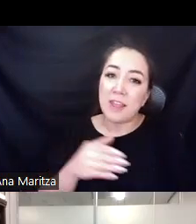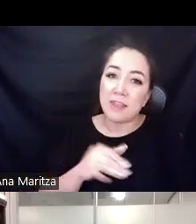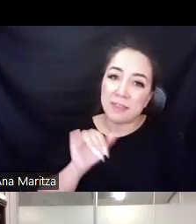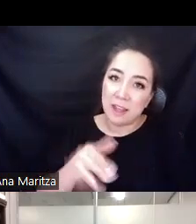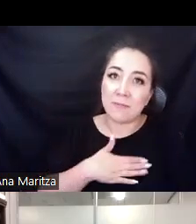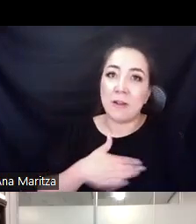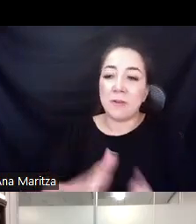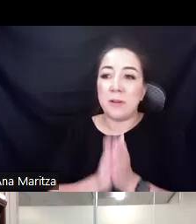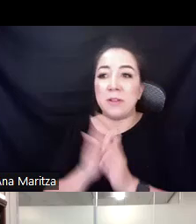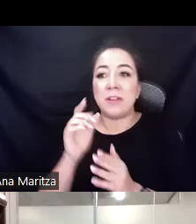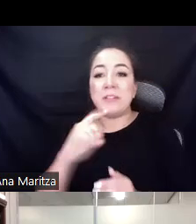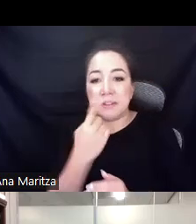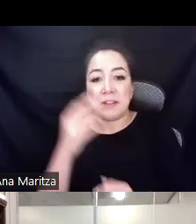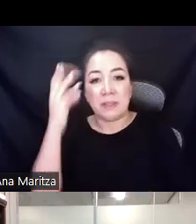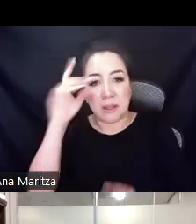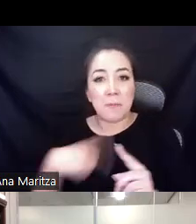seriously think about a